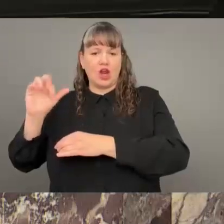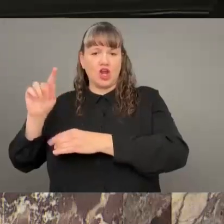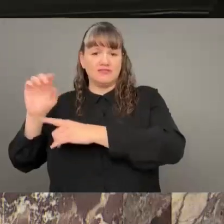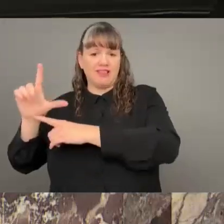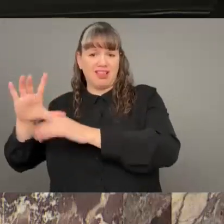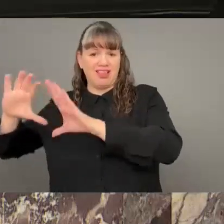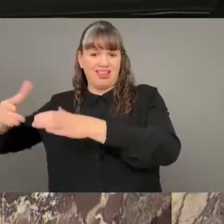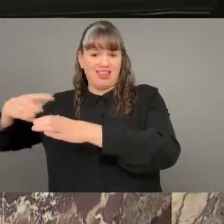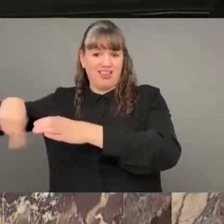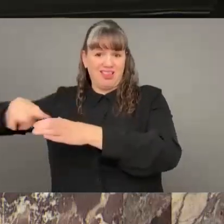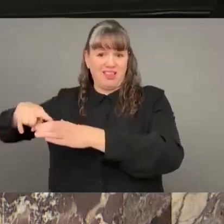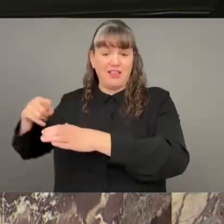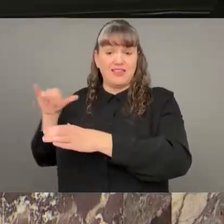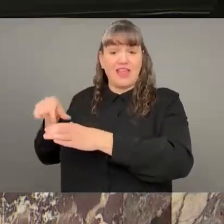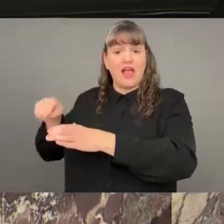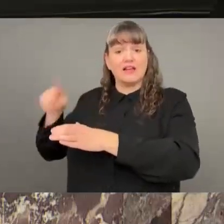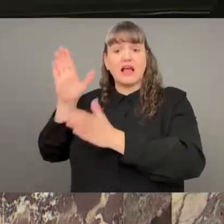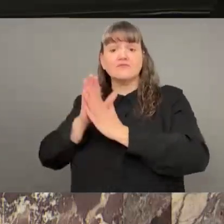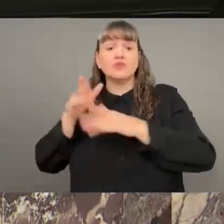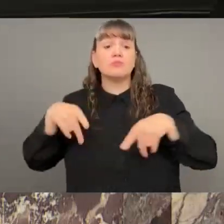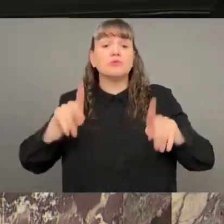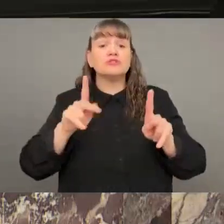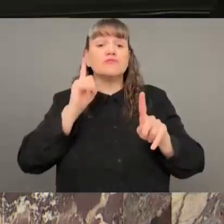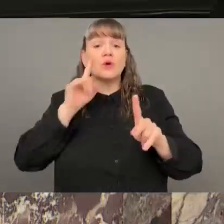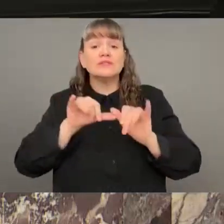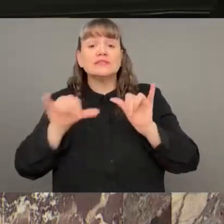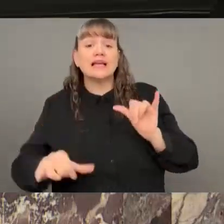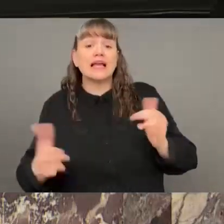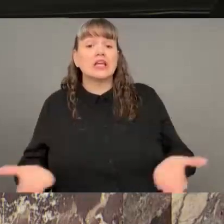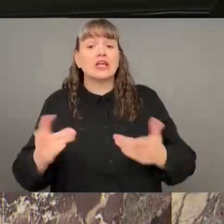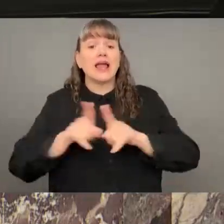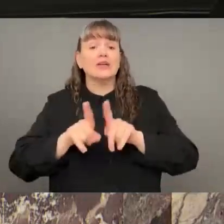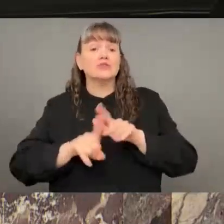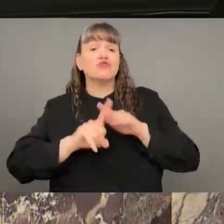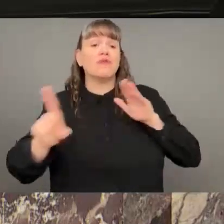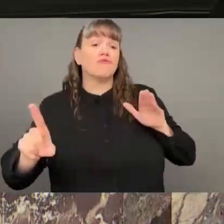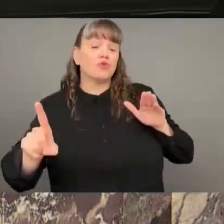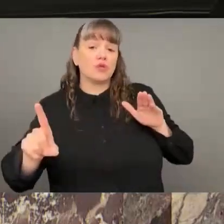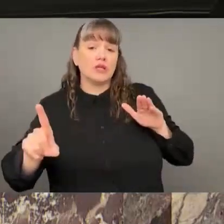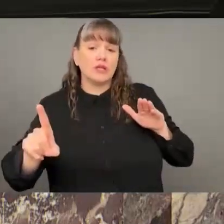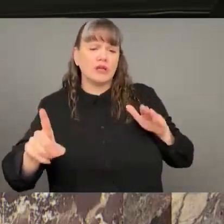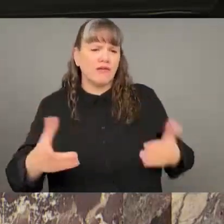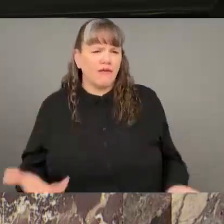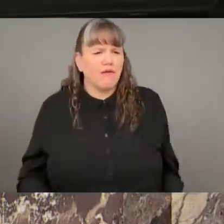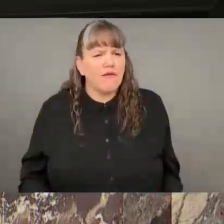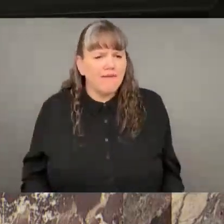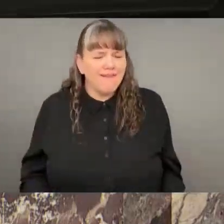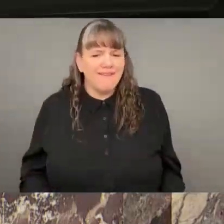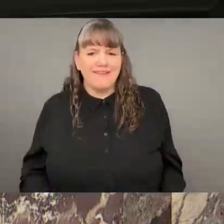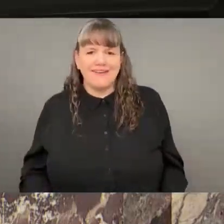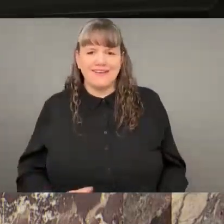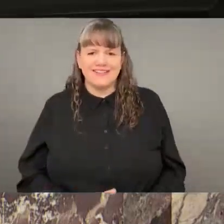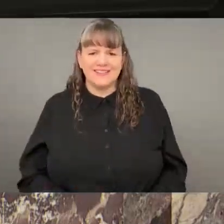assure British Columbians that today, hitmen and hired killers are not welcome in BC?